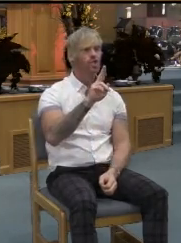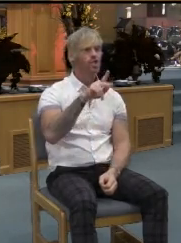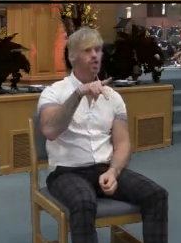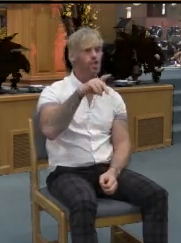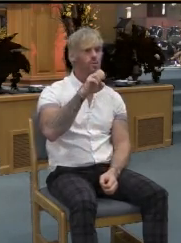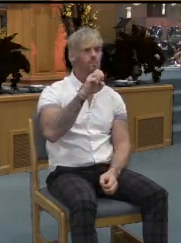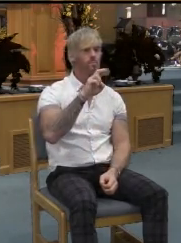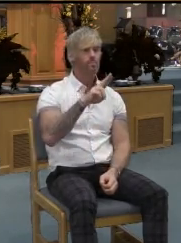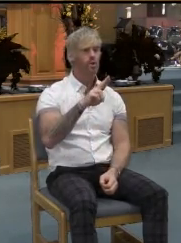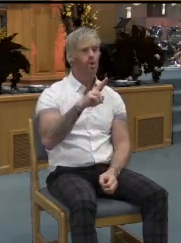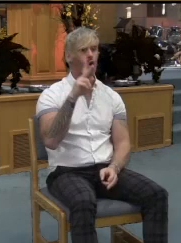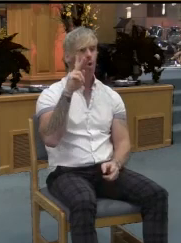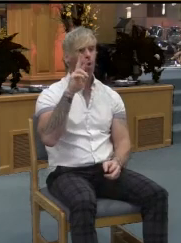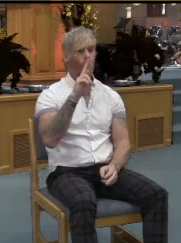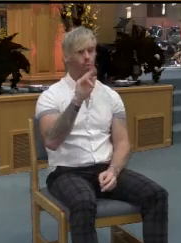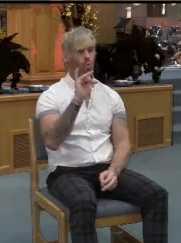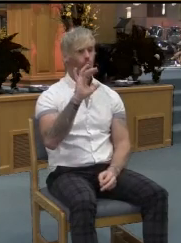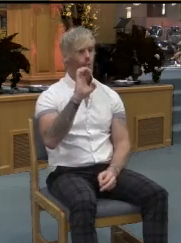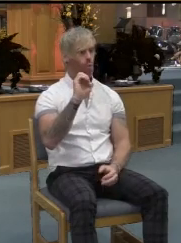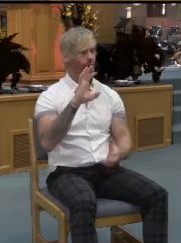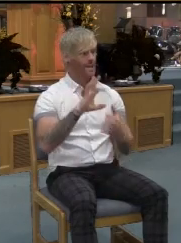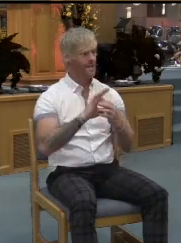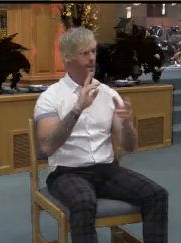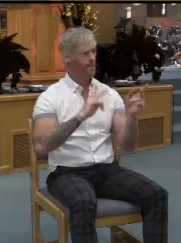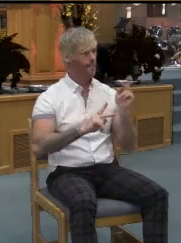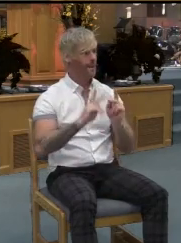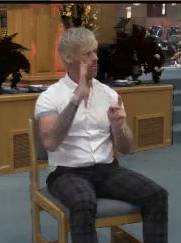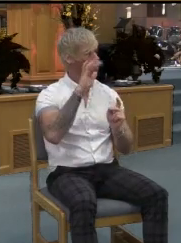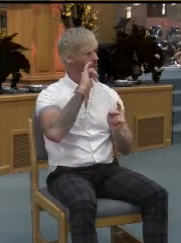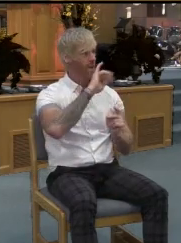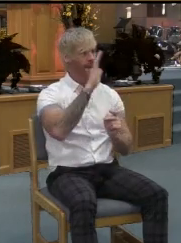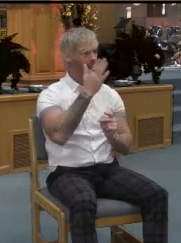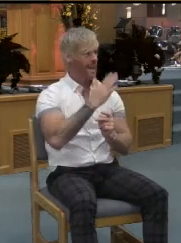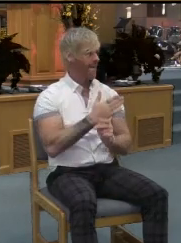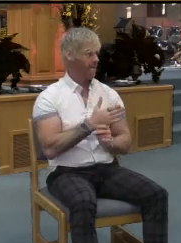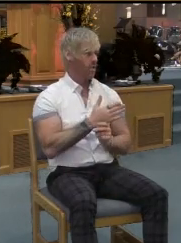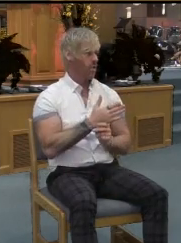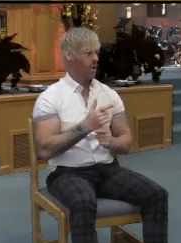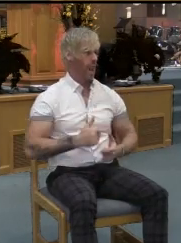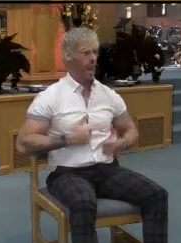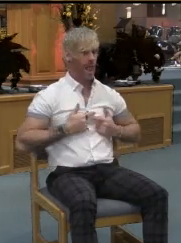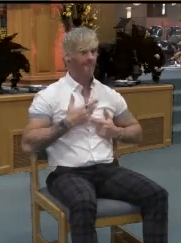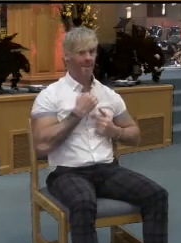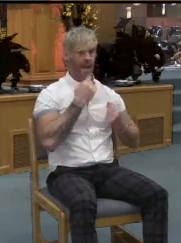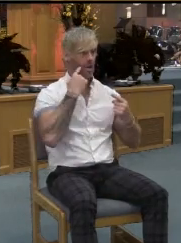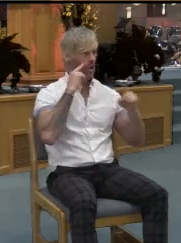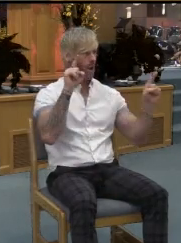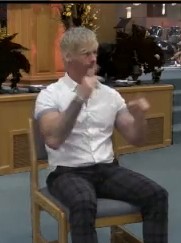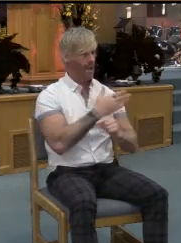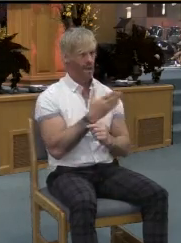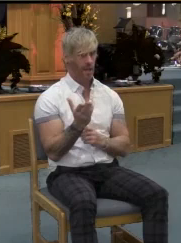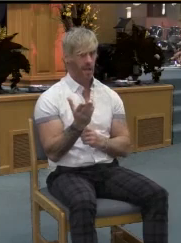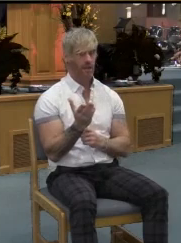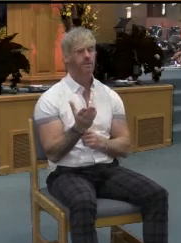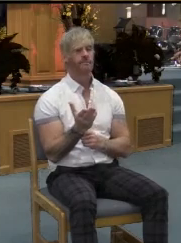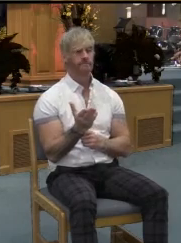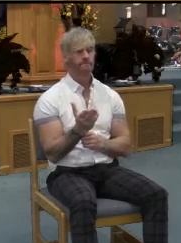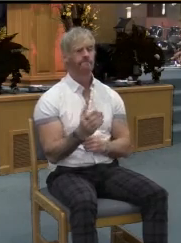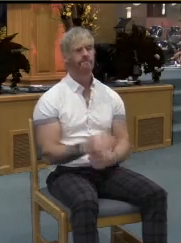ascend and accomplish the things that human beings could accomplish. And so it's why we